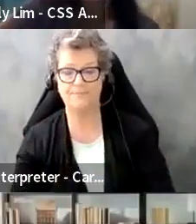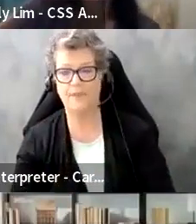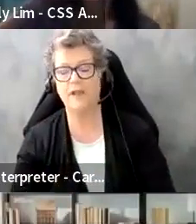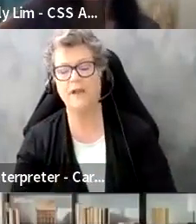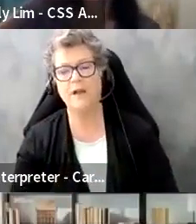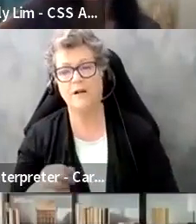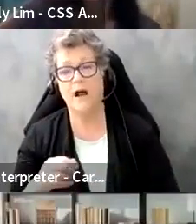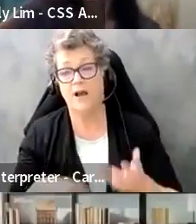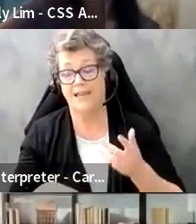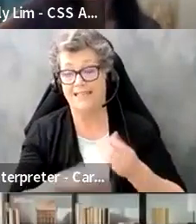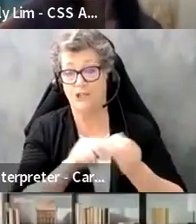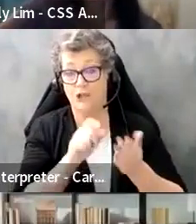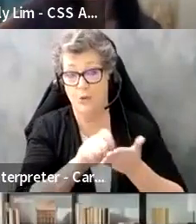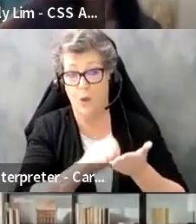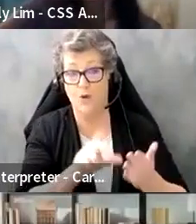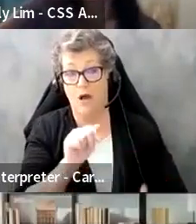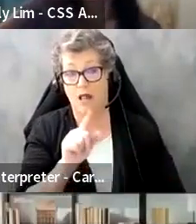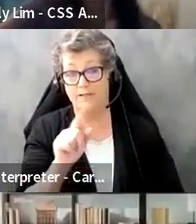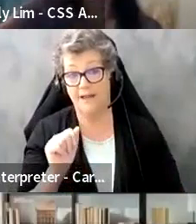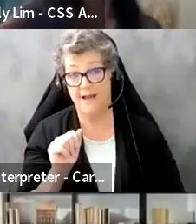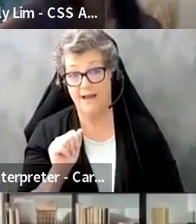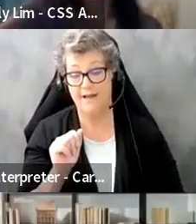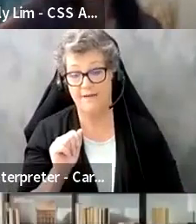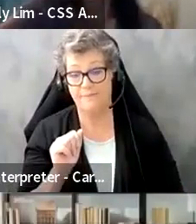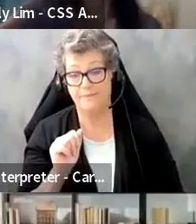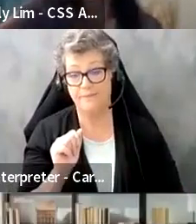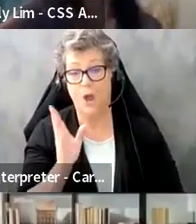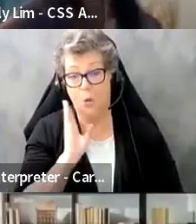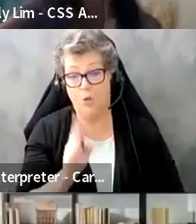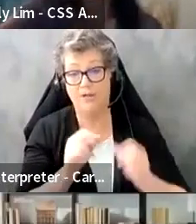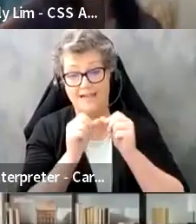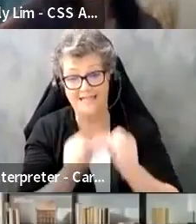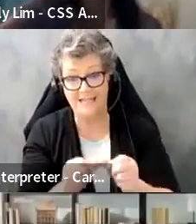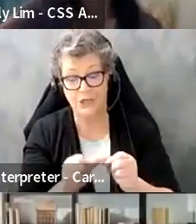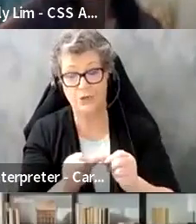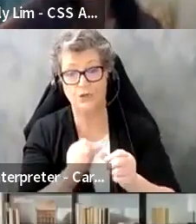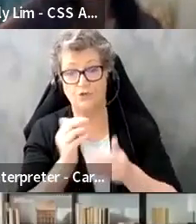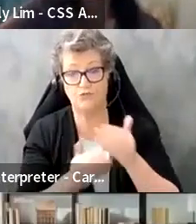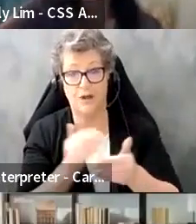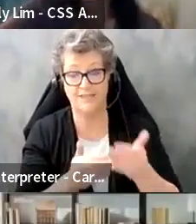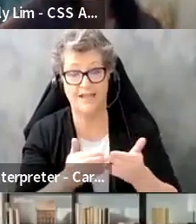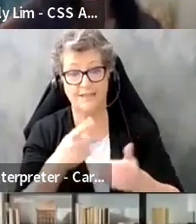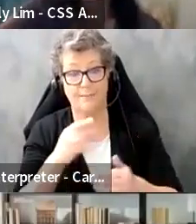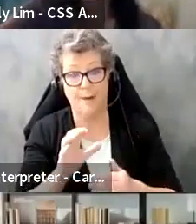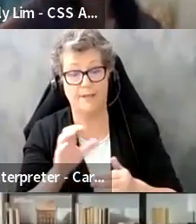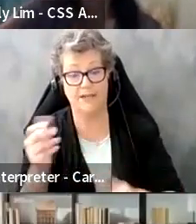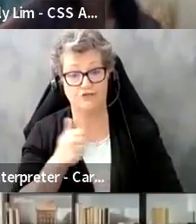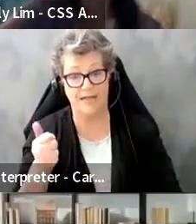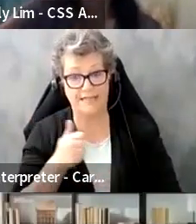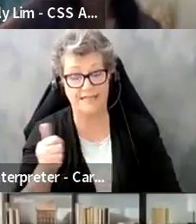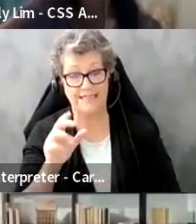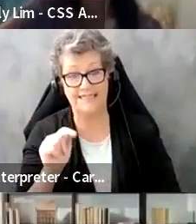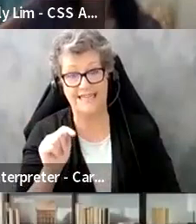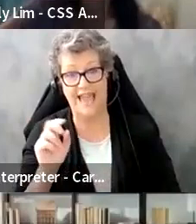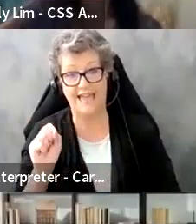a side note, ALTA will continue to process public transit